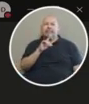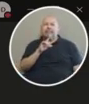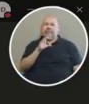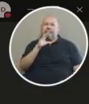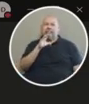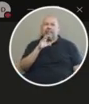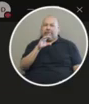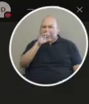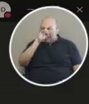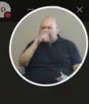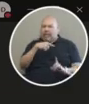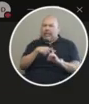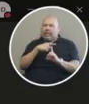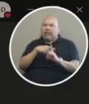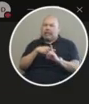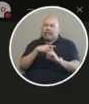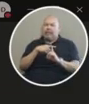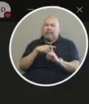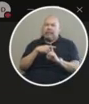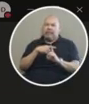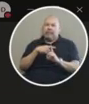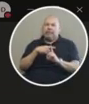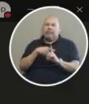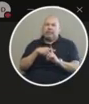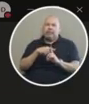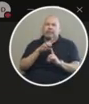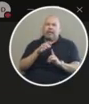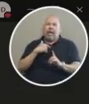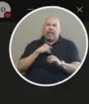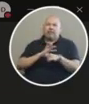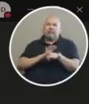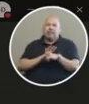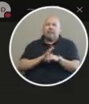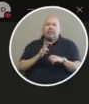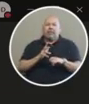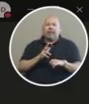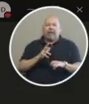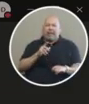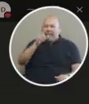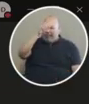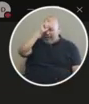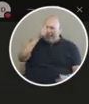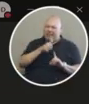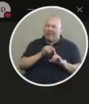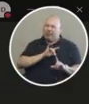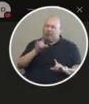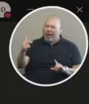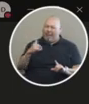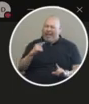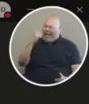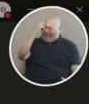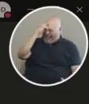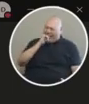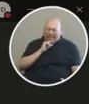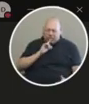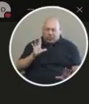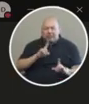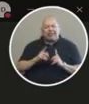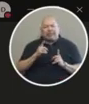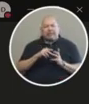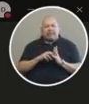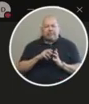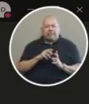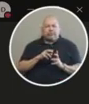confirmation that has COVID-19. I believe that firefighter was traveling. I can't say anything else other than that because of HIPAA